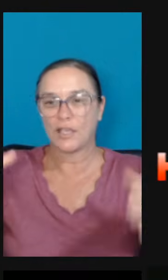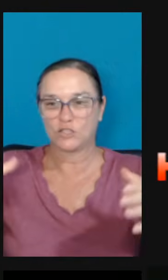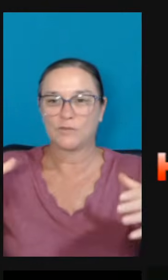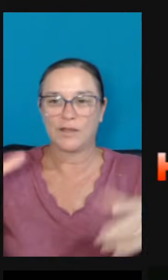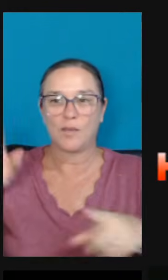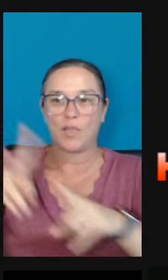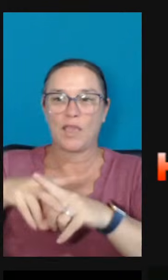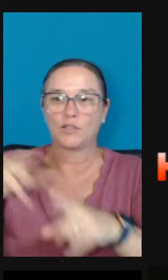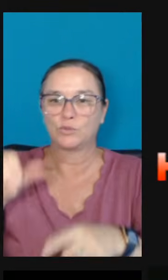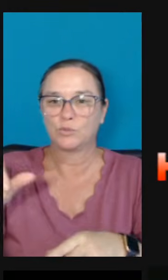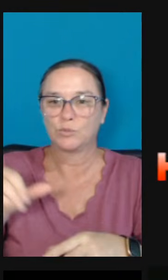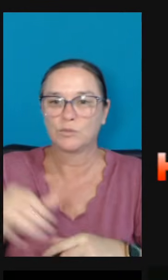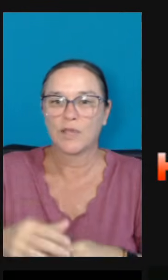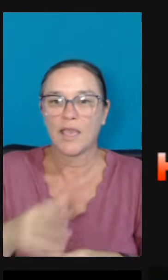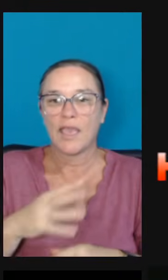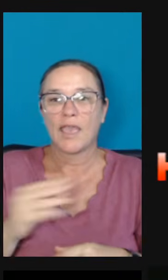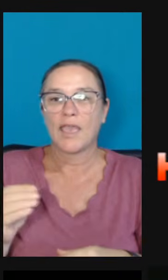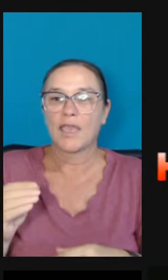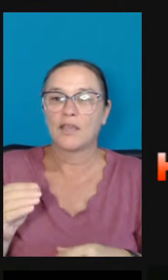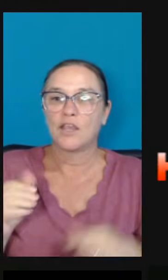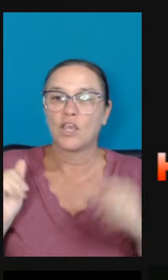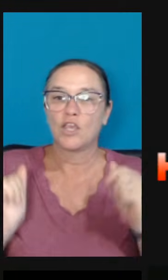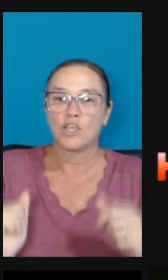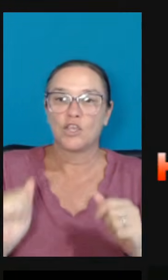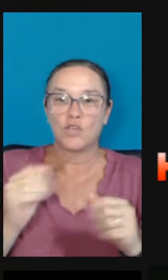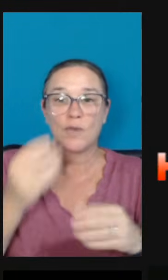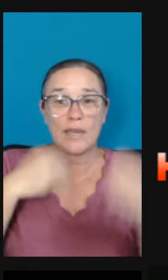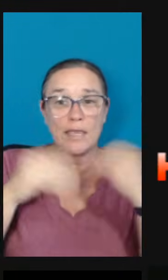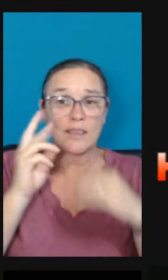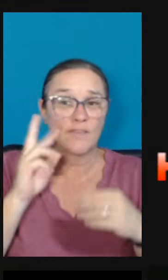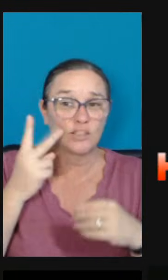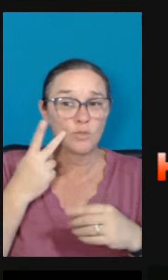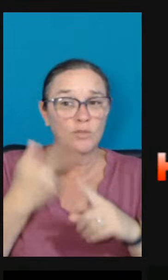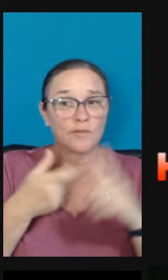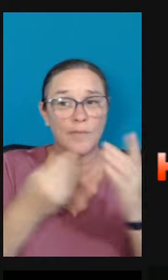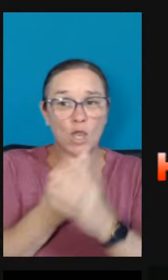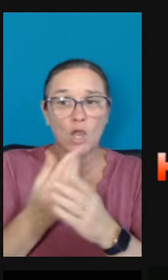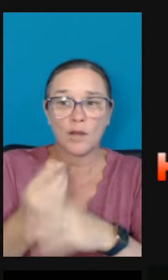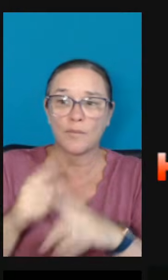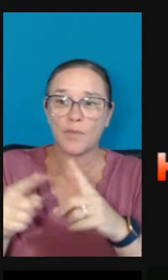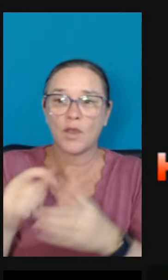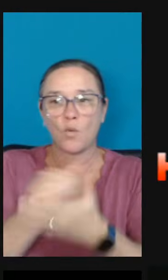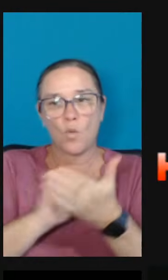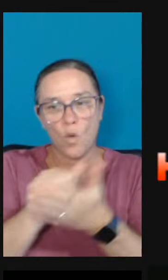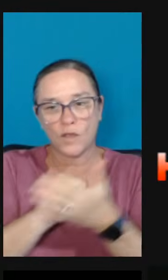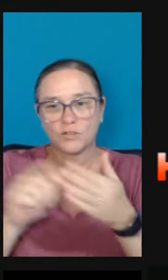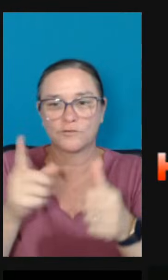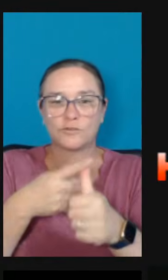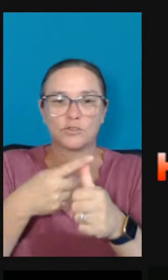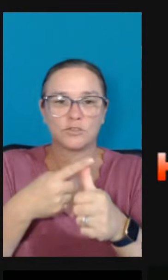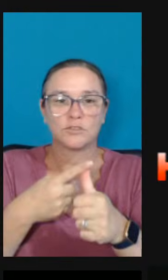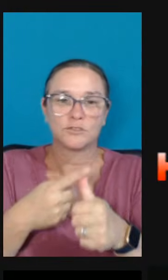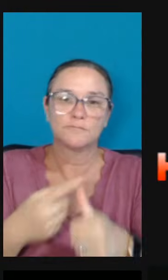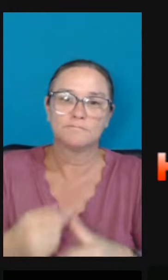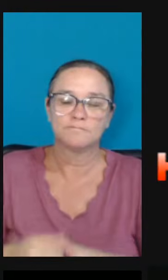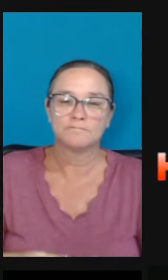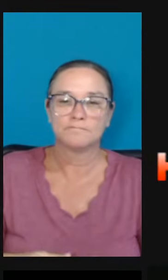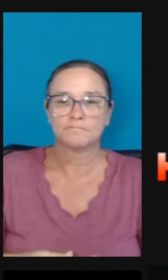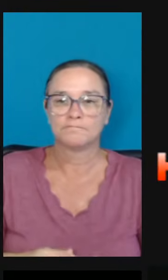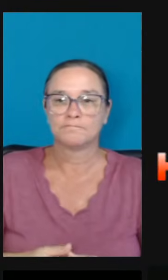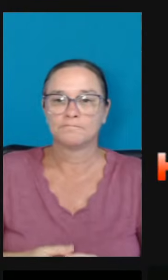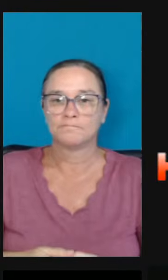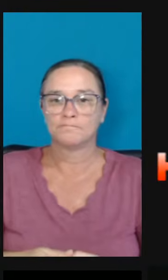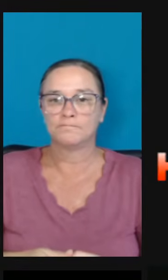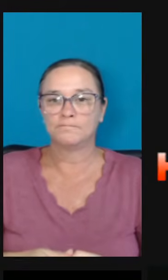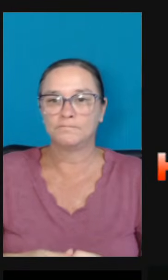well. And you may eat vegetables from your garden, but wash them first. You don't want to be eating the glass that's landed on them. Right?